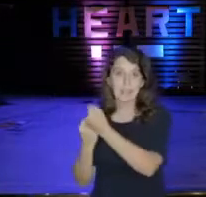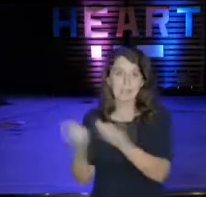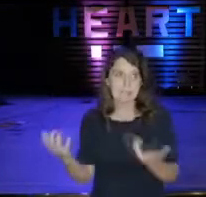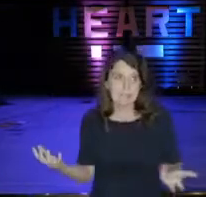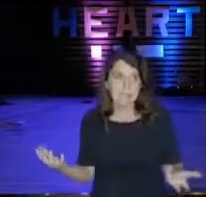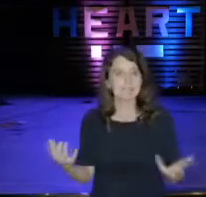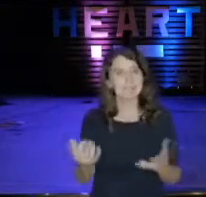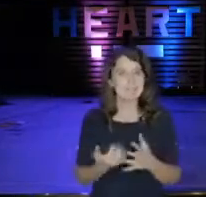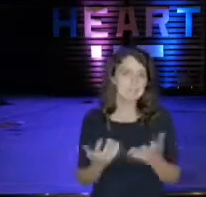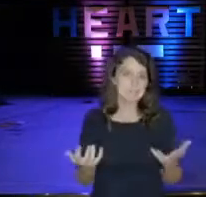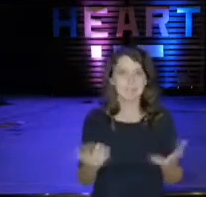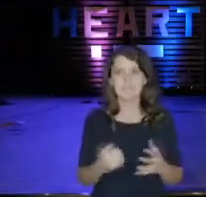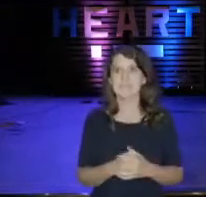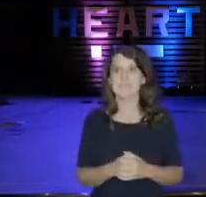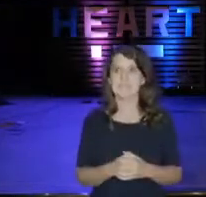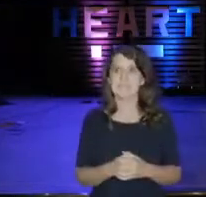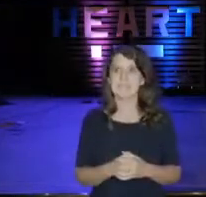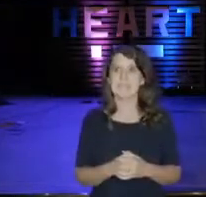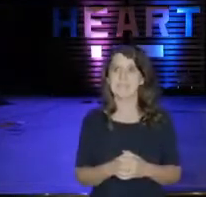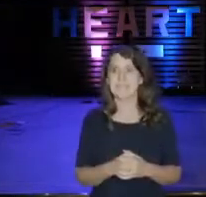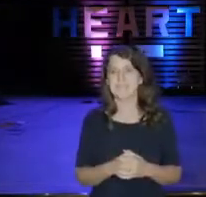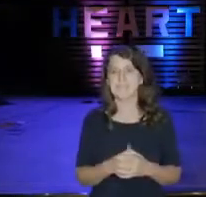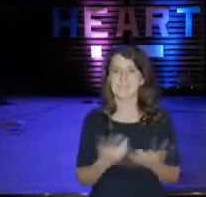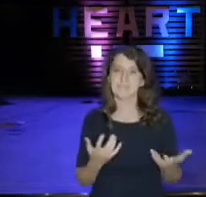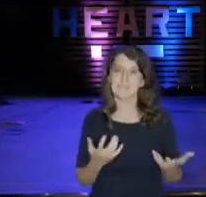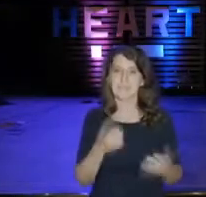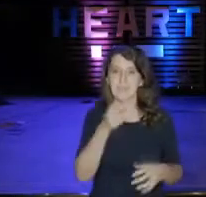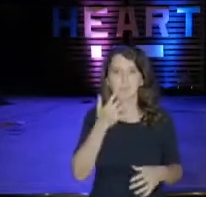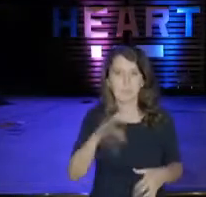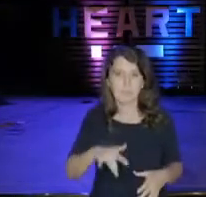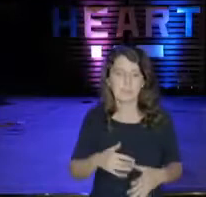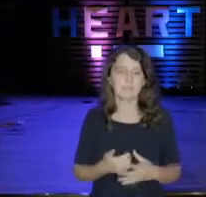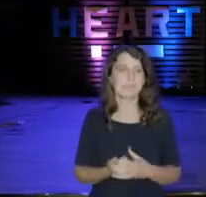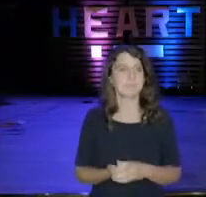it's kind of a miserable existence as a Cowboys fan. But